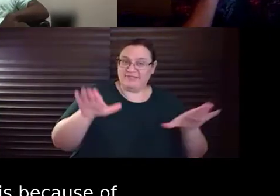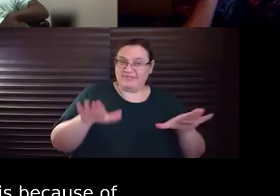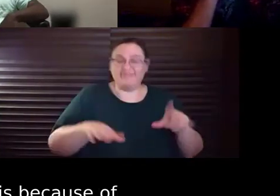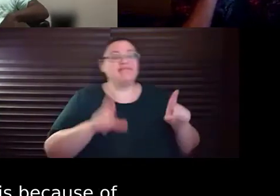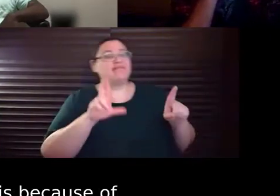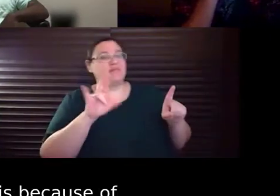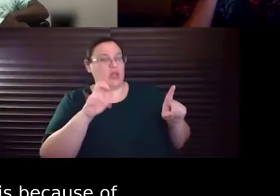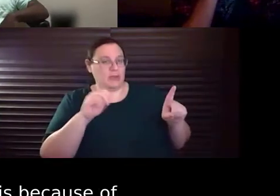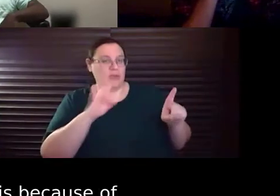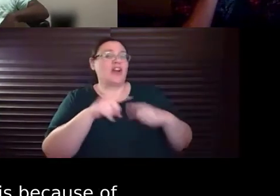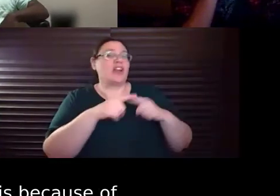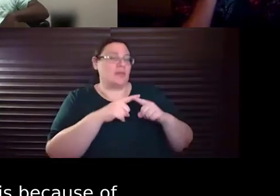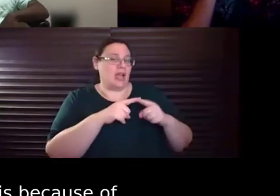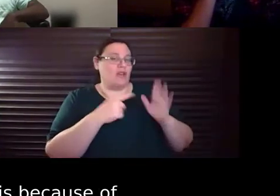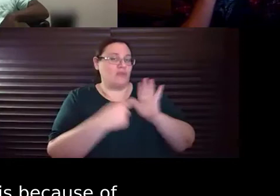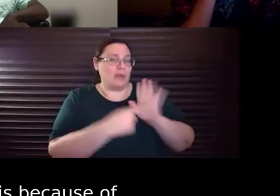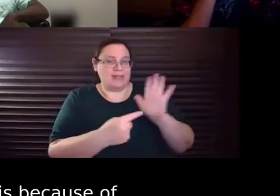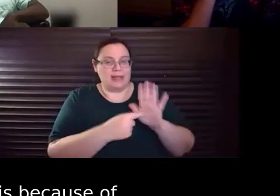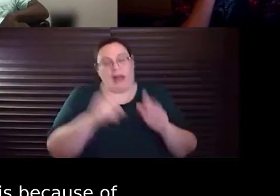have to mention this because